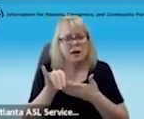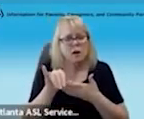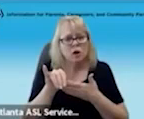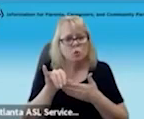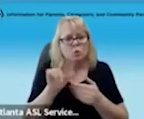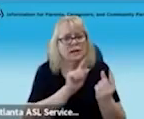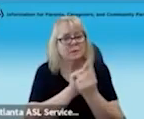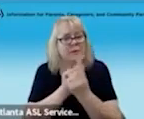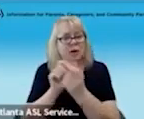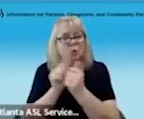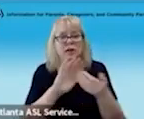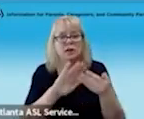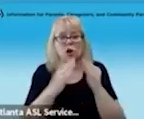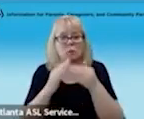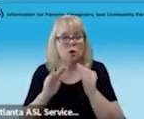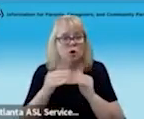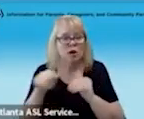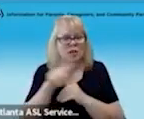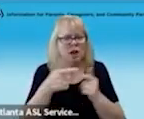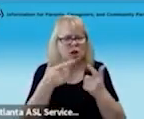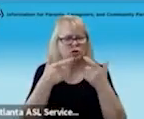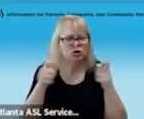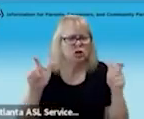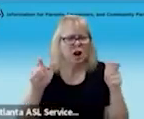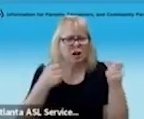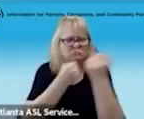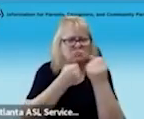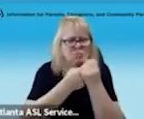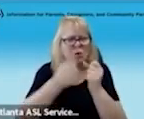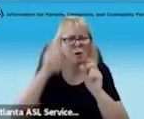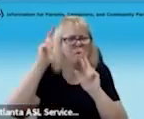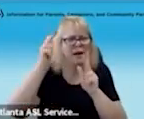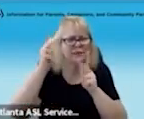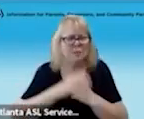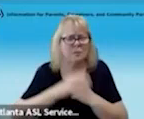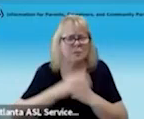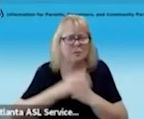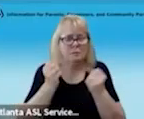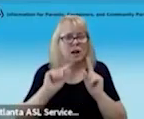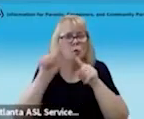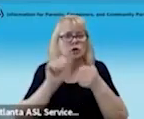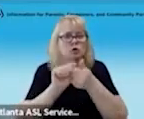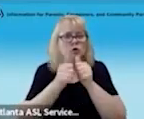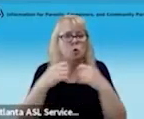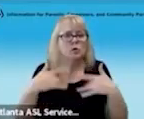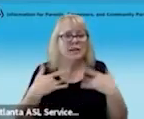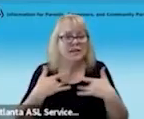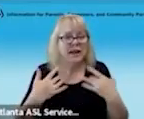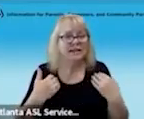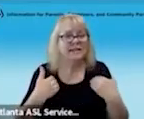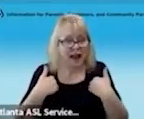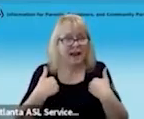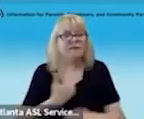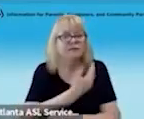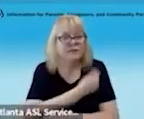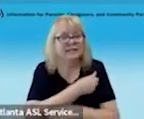more questions about how that was able to happen, how Navajo made that difference, part of it was meeting the community where